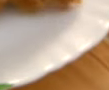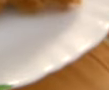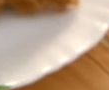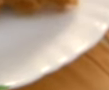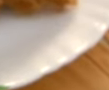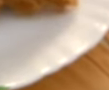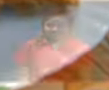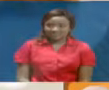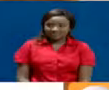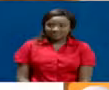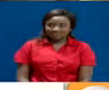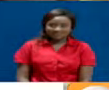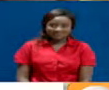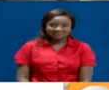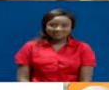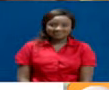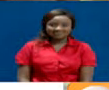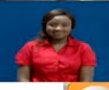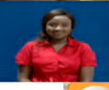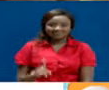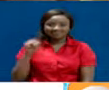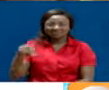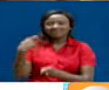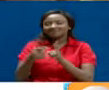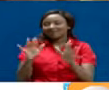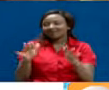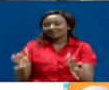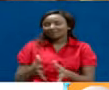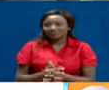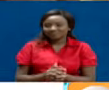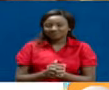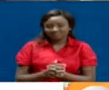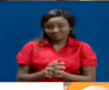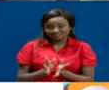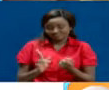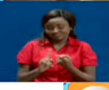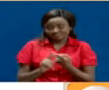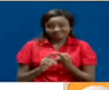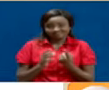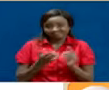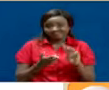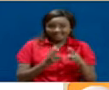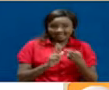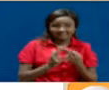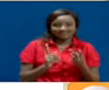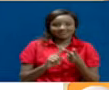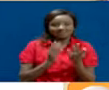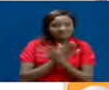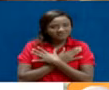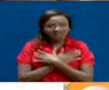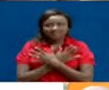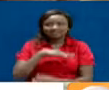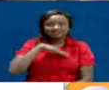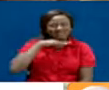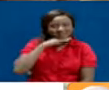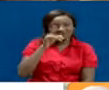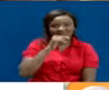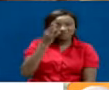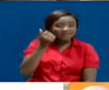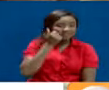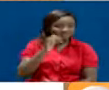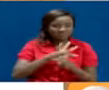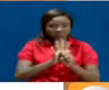tea. What has this year been like? We've lost friends and relatives to COVID, so it has not been a good year. It has